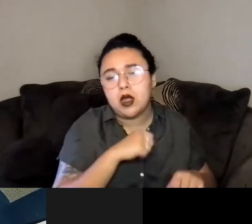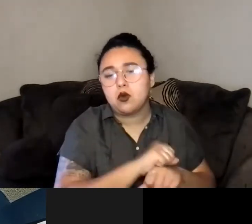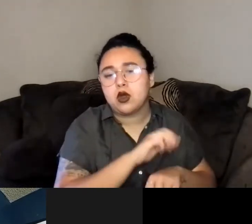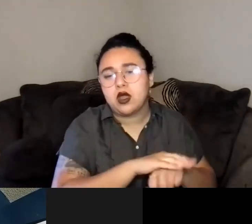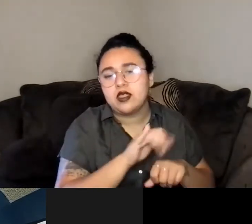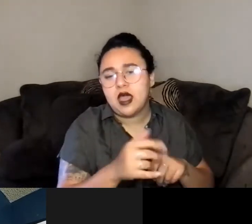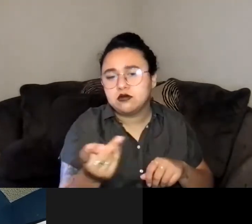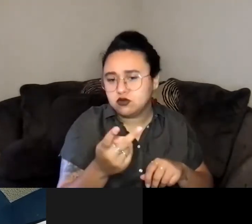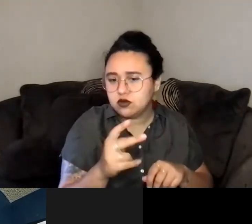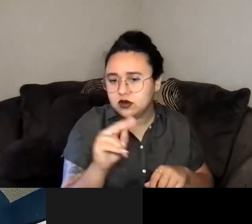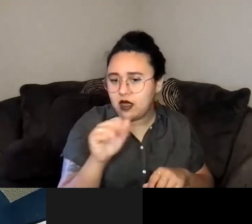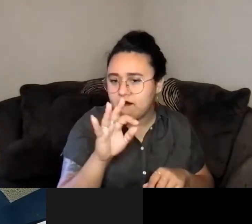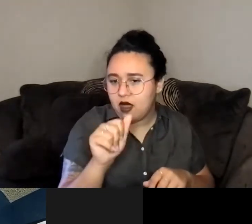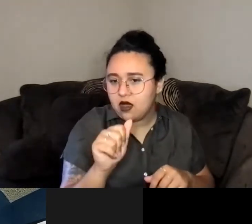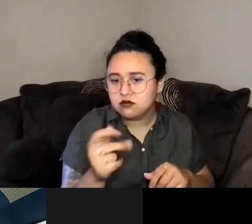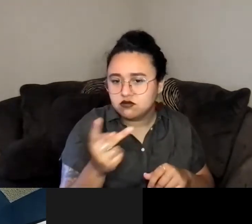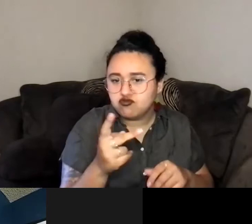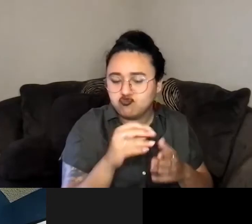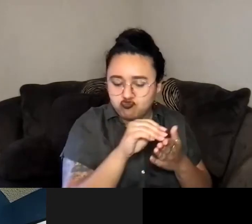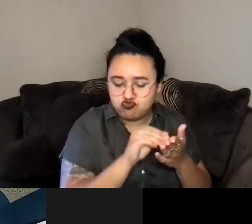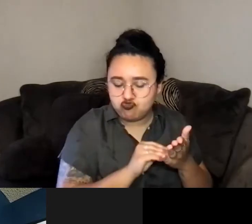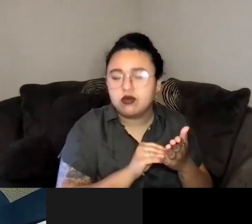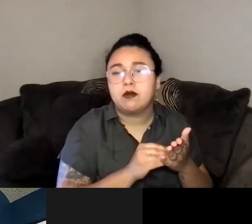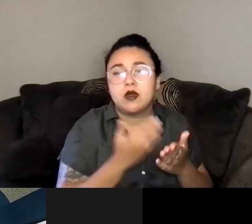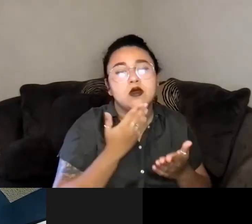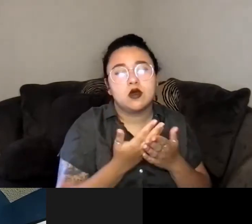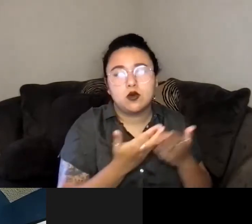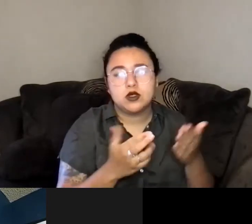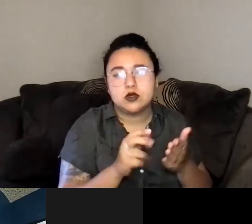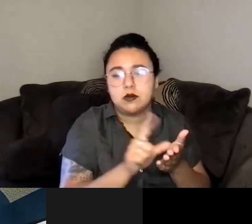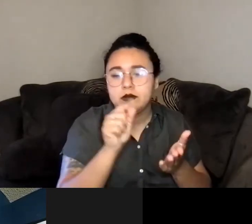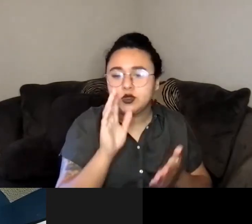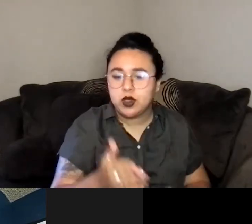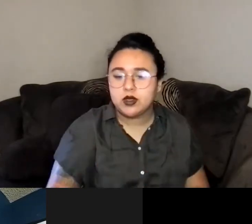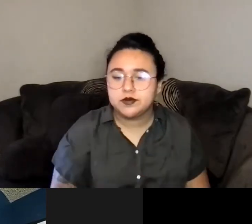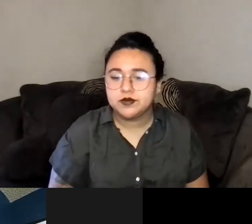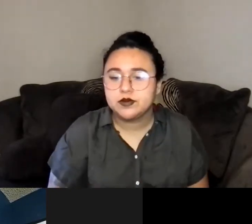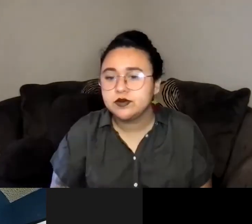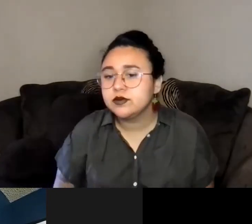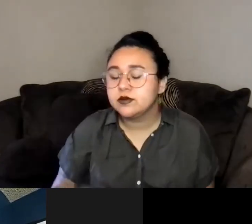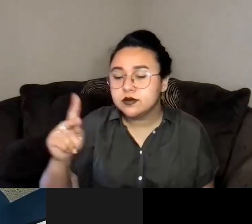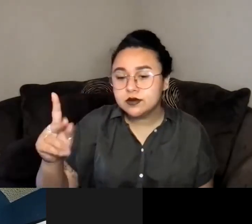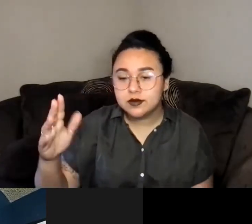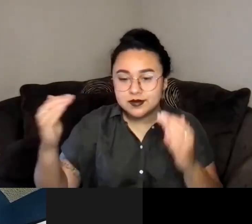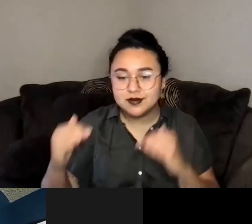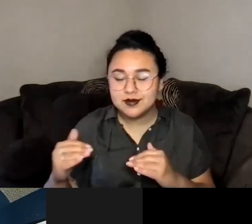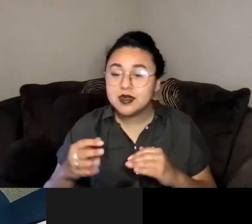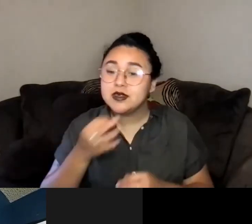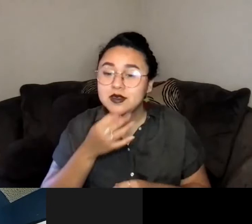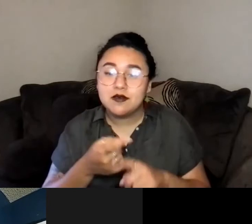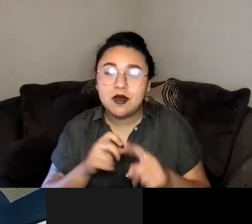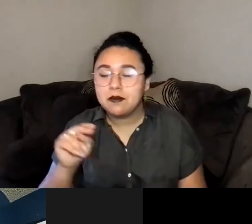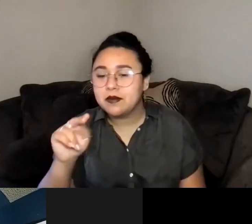NAAFA. I think that'd be a great resource to publish. Yeah. I mean, okay. So coming soon from the NAAFA and